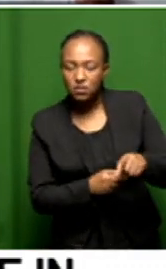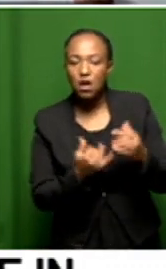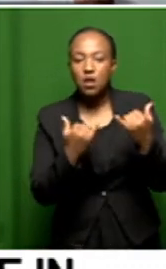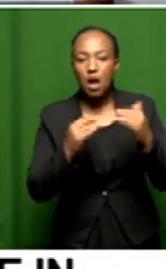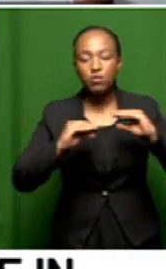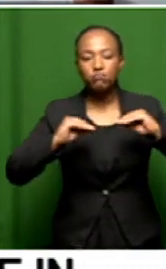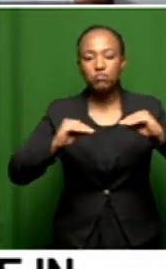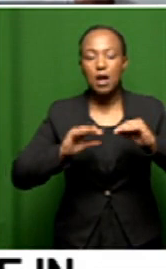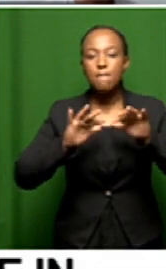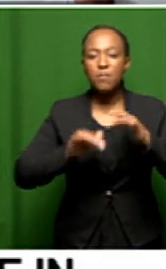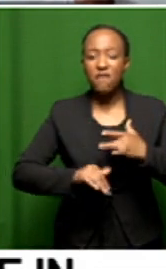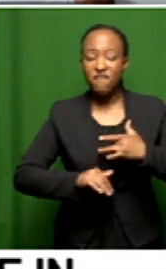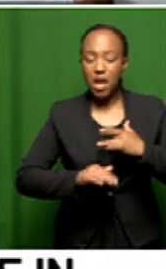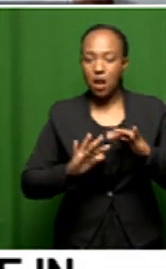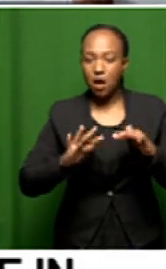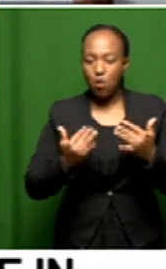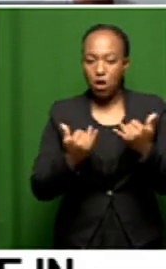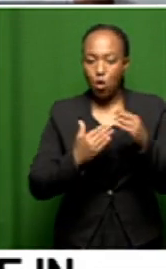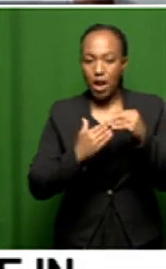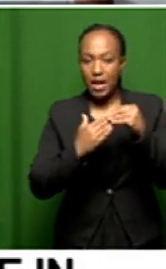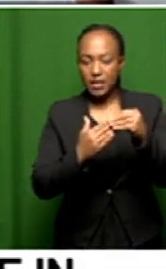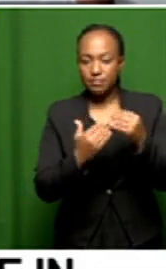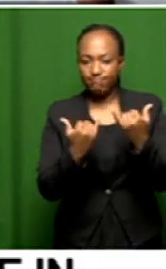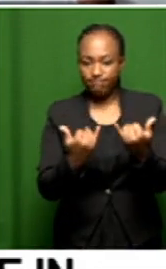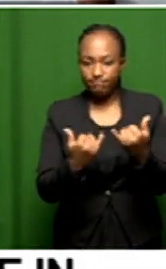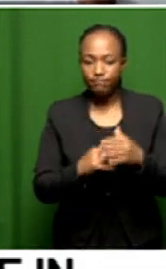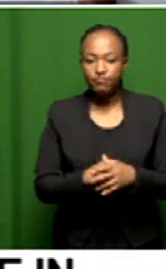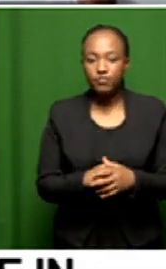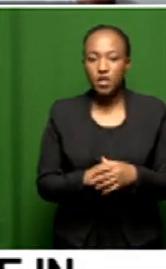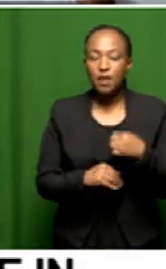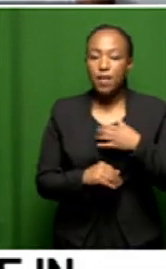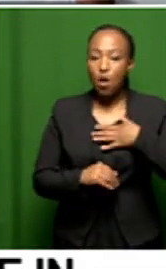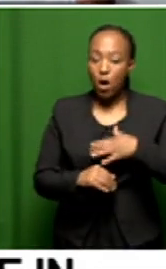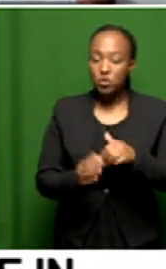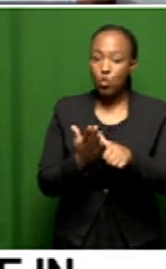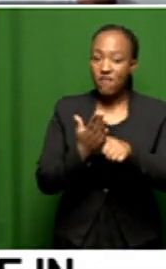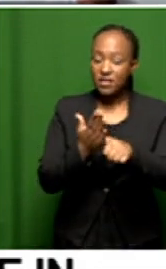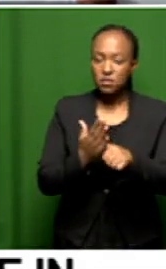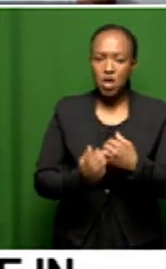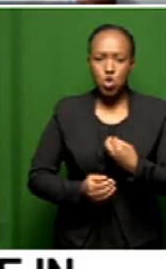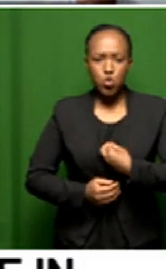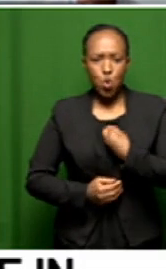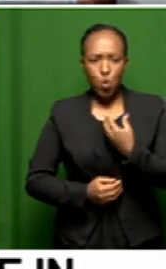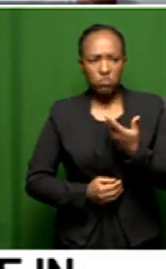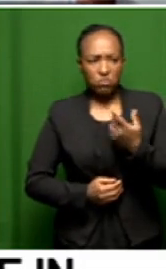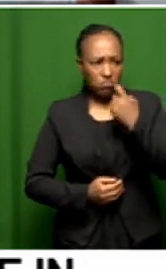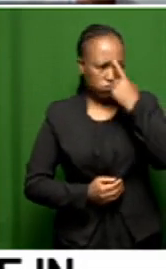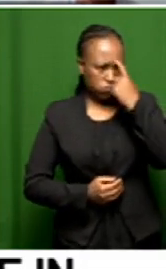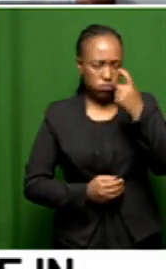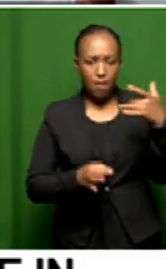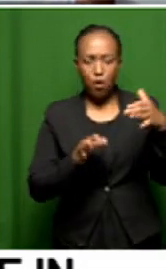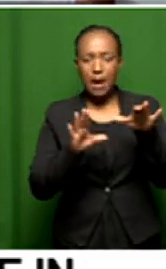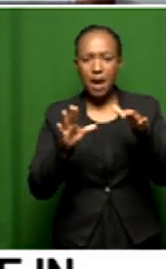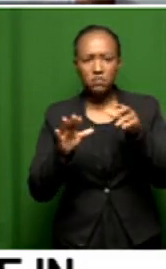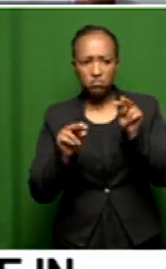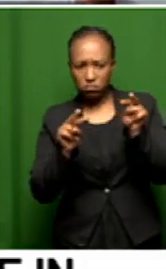indication of how people feel and how the youth feel about the leadership at the moment. And I would like to emphasize that the youth is not oblivious to the political system